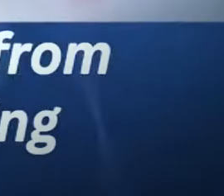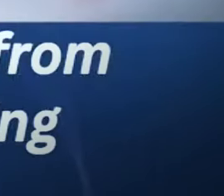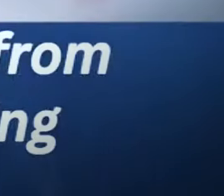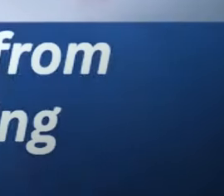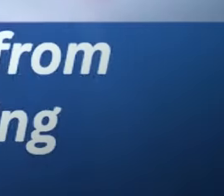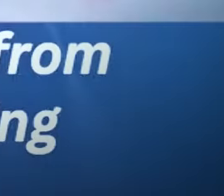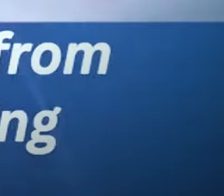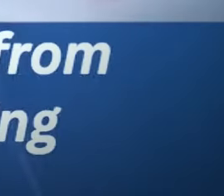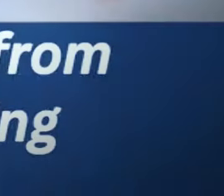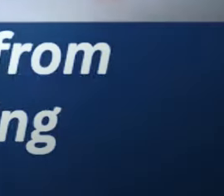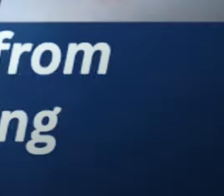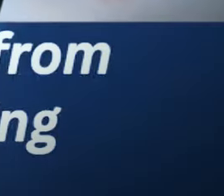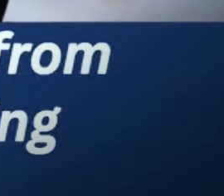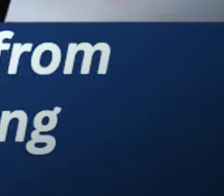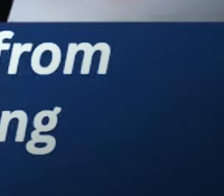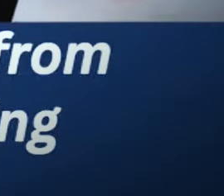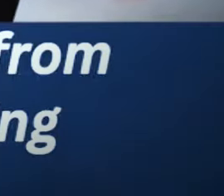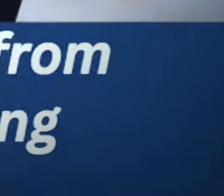As